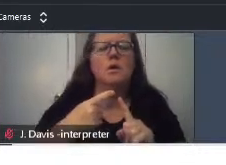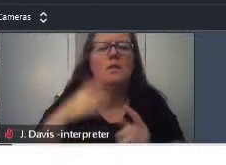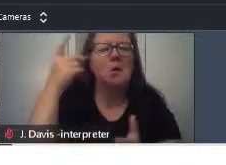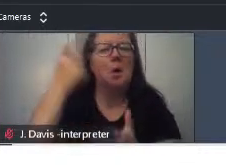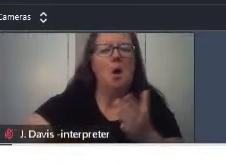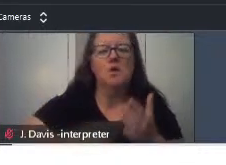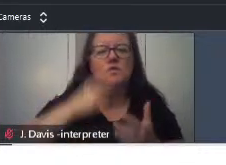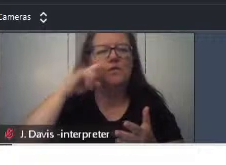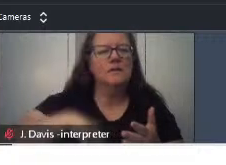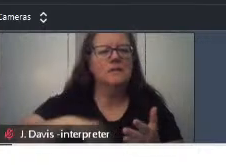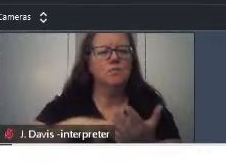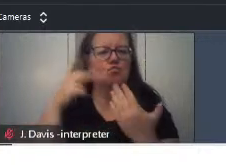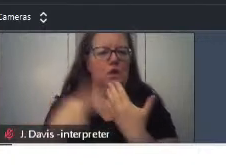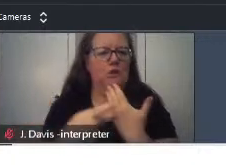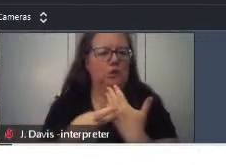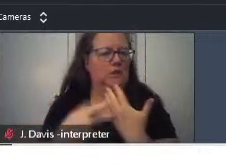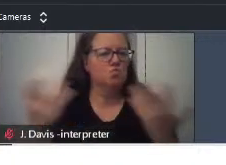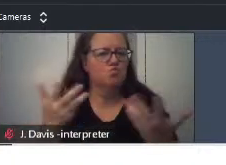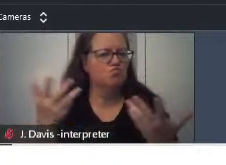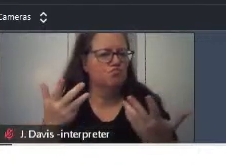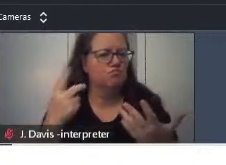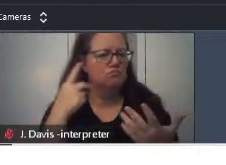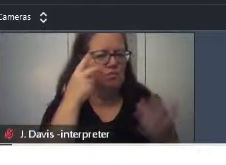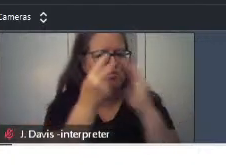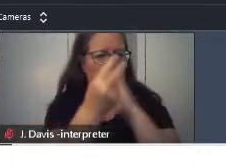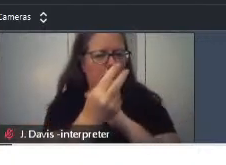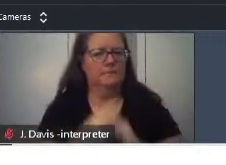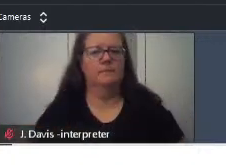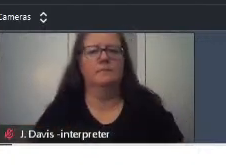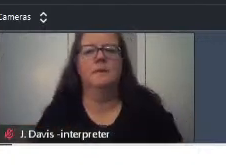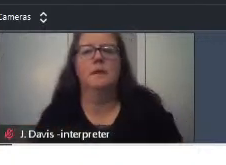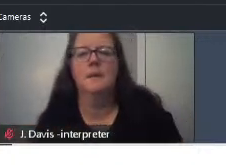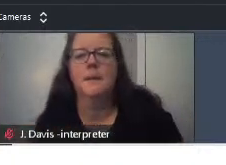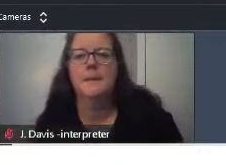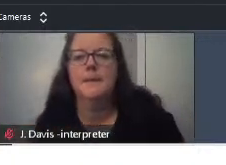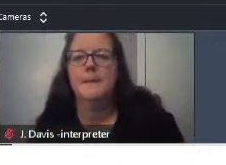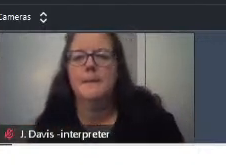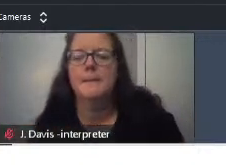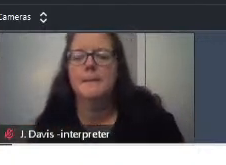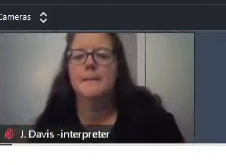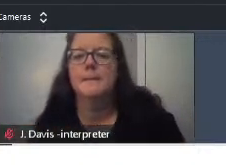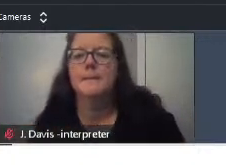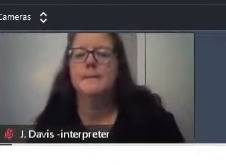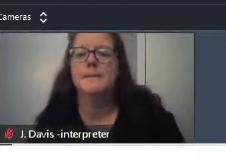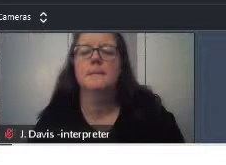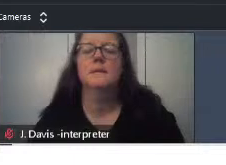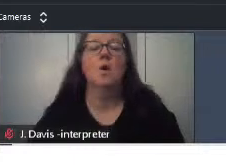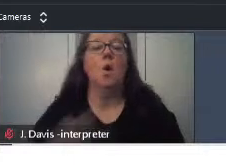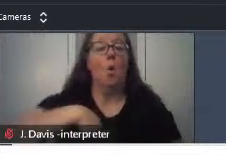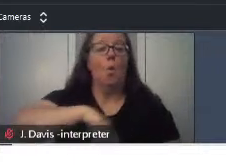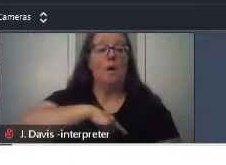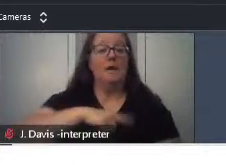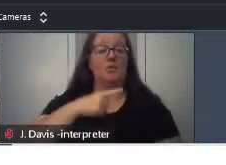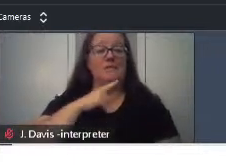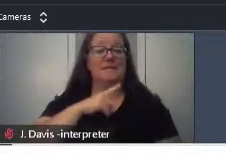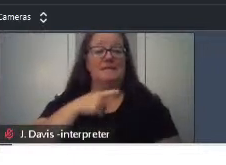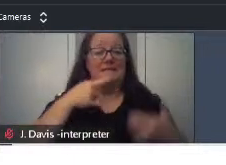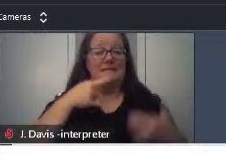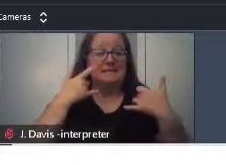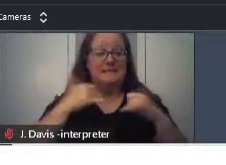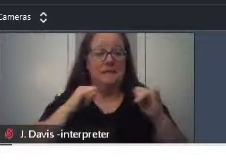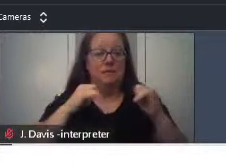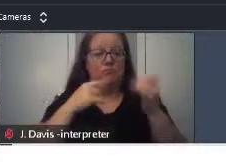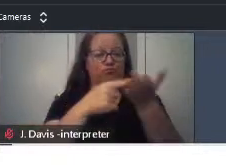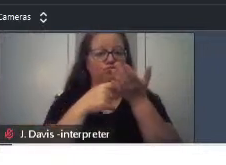this project when it's completed? What are you projecting? Councilwoman Johnson, we are still in discussions